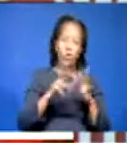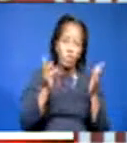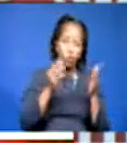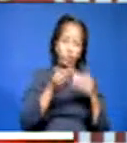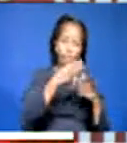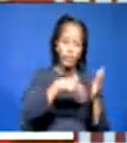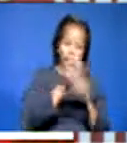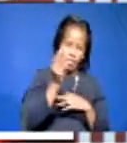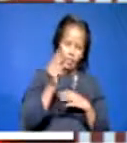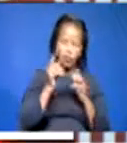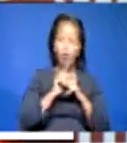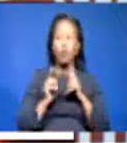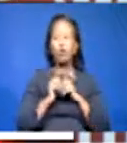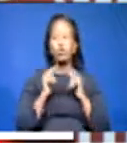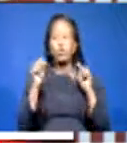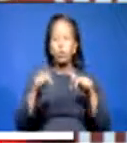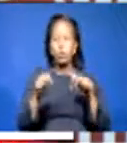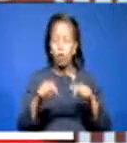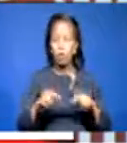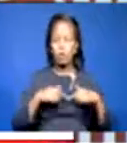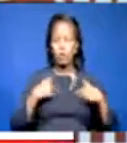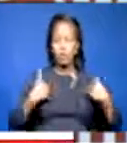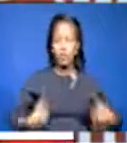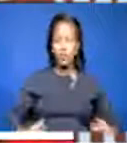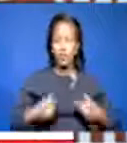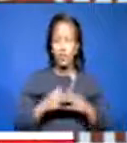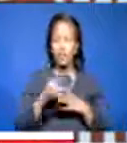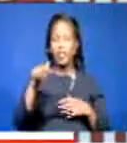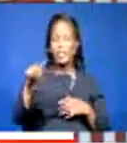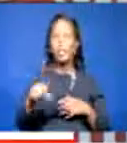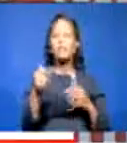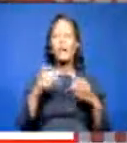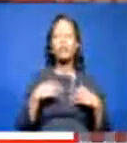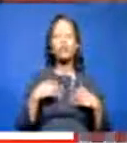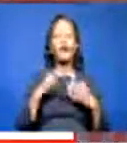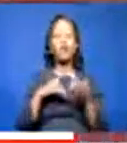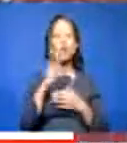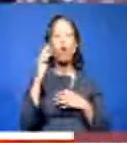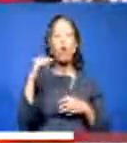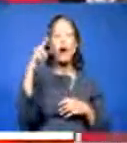meet the Chinese demand for high quality products.